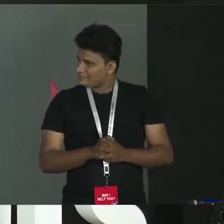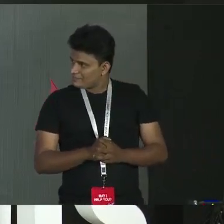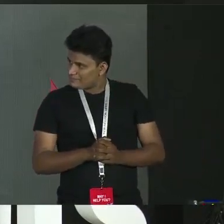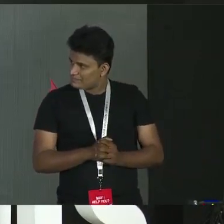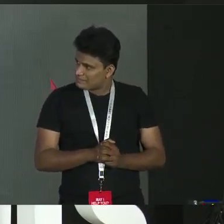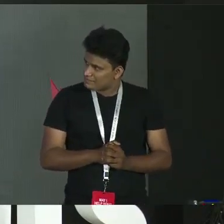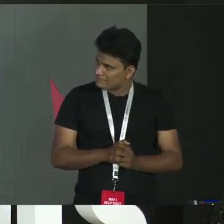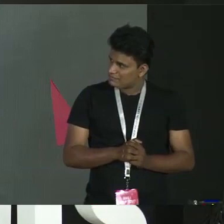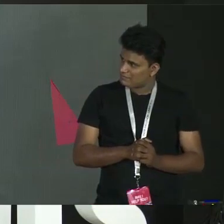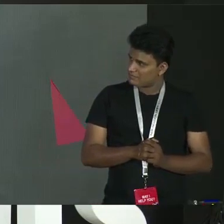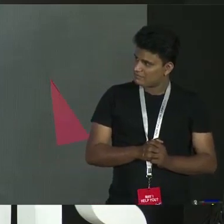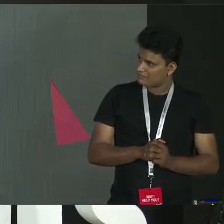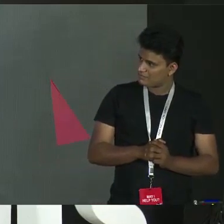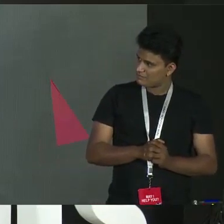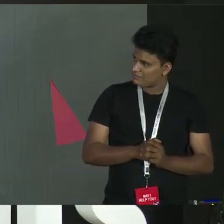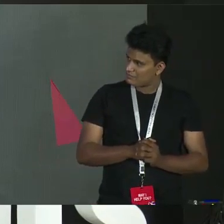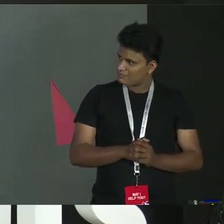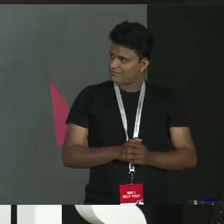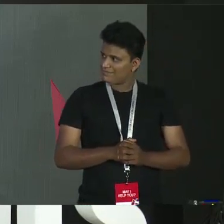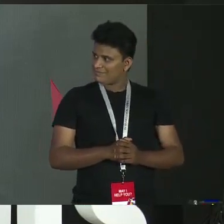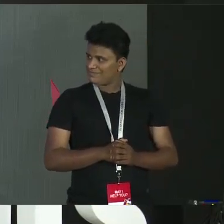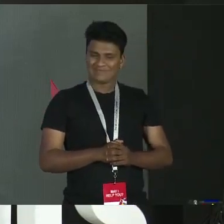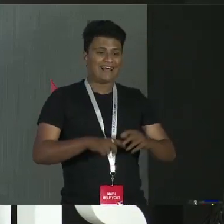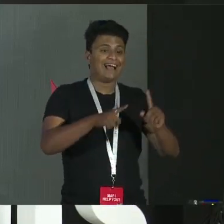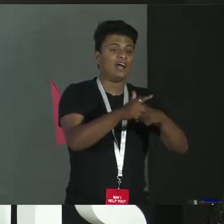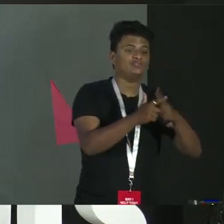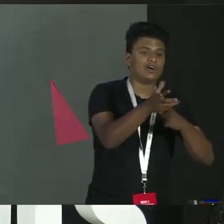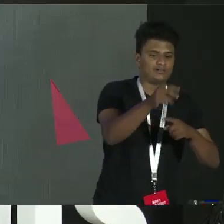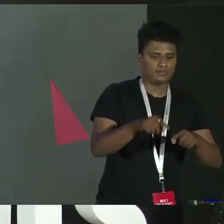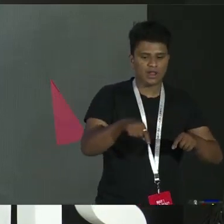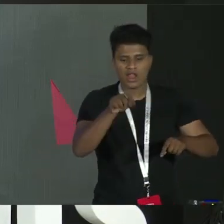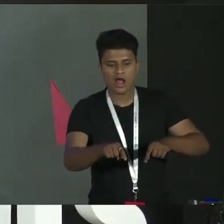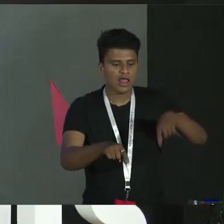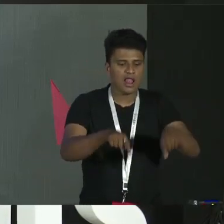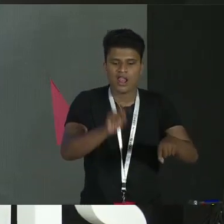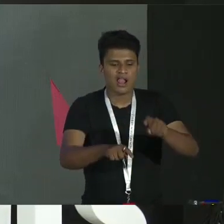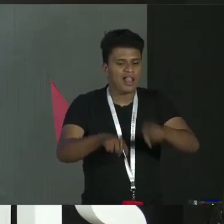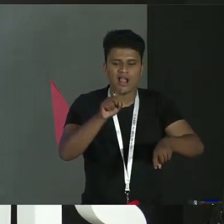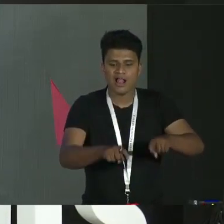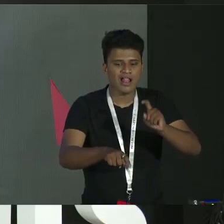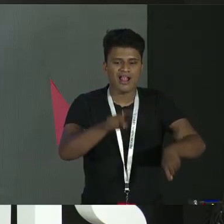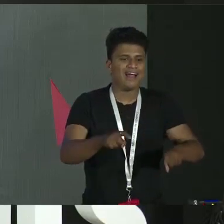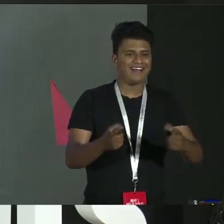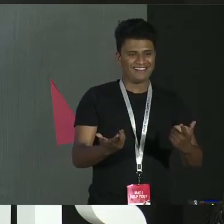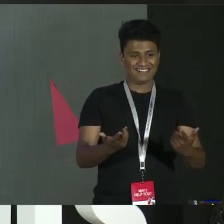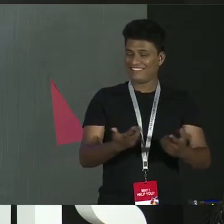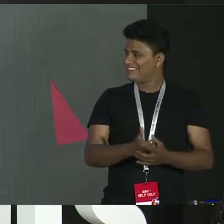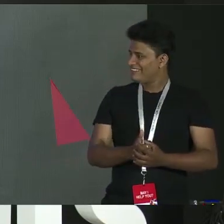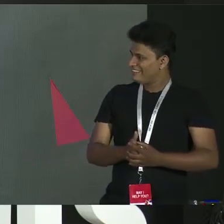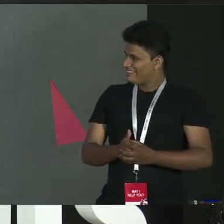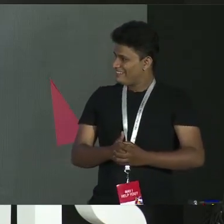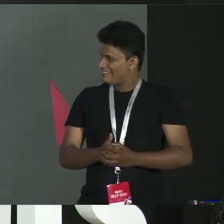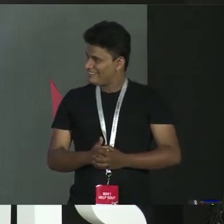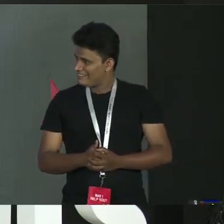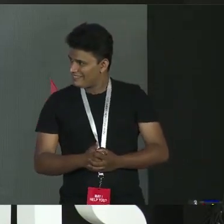President Obama types with two fingers, and I expressed surprise that the leader of